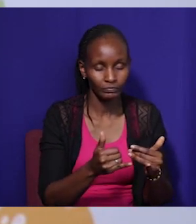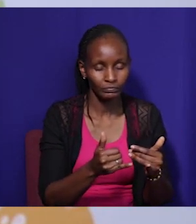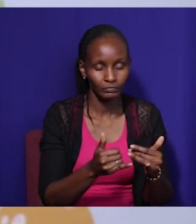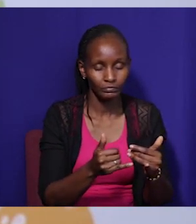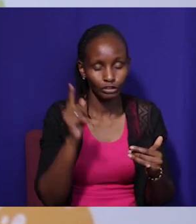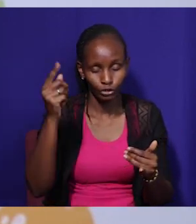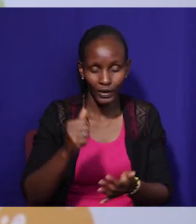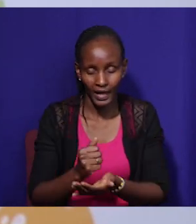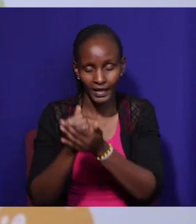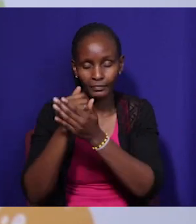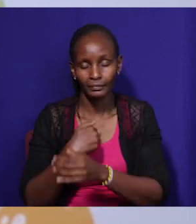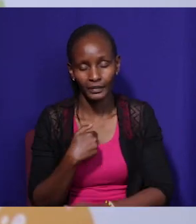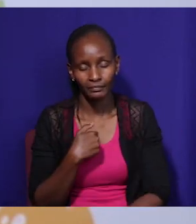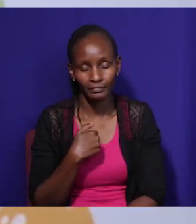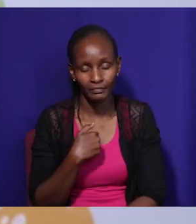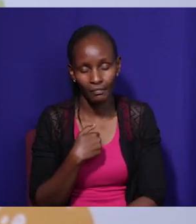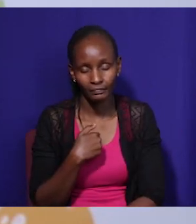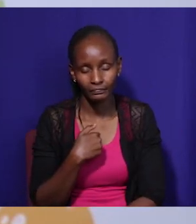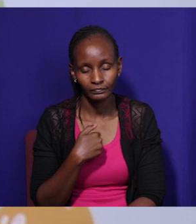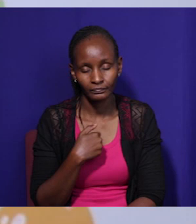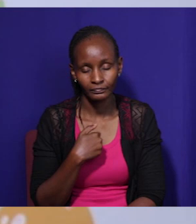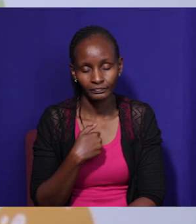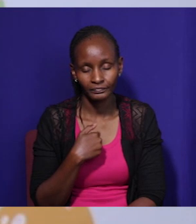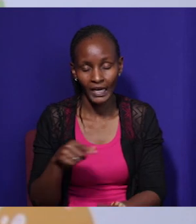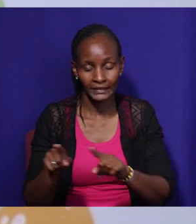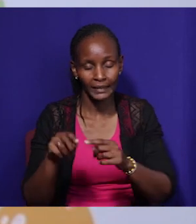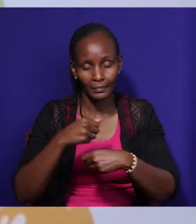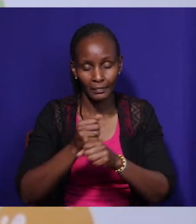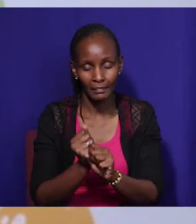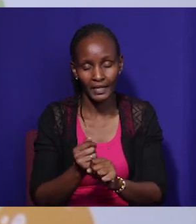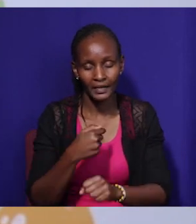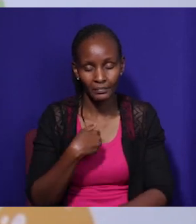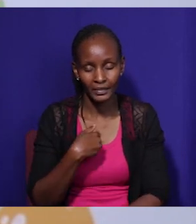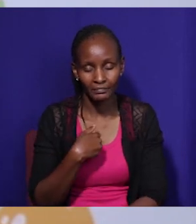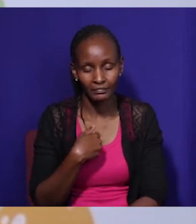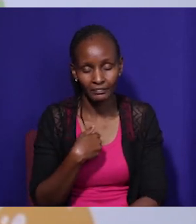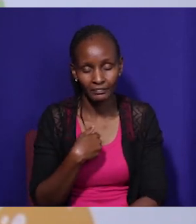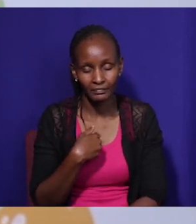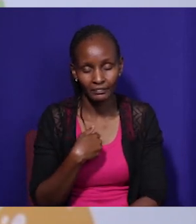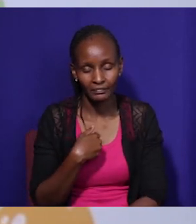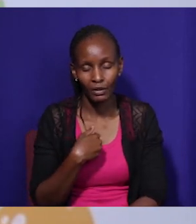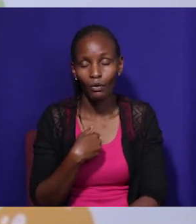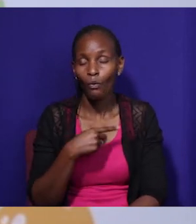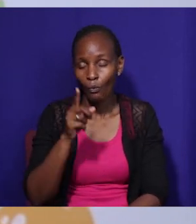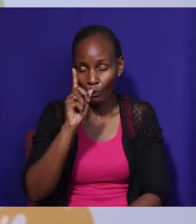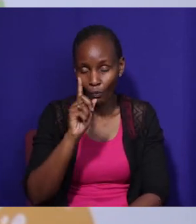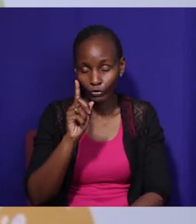you would help me and make me be one of yours.